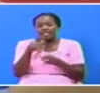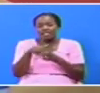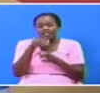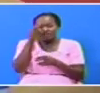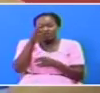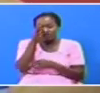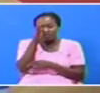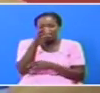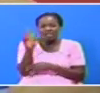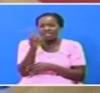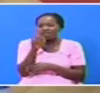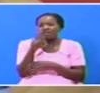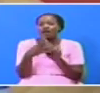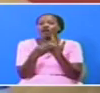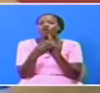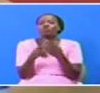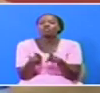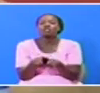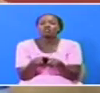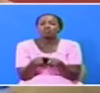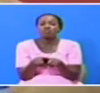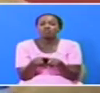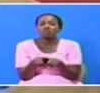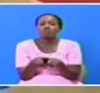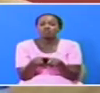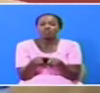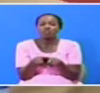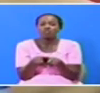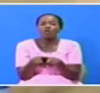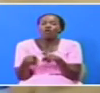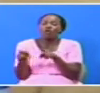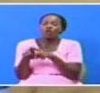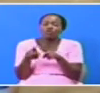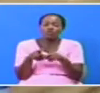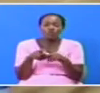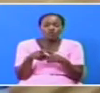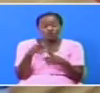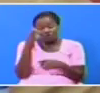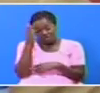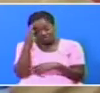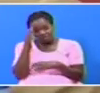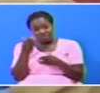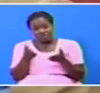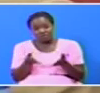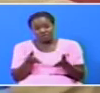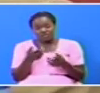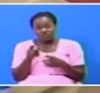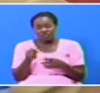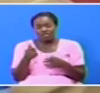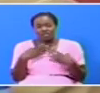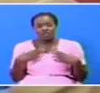go the same way. Very well. Let's acknowledge the presence of Senator Leshore with us. He's